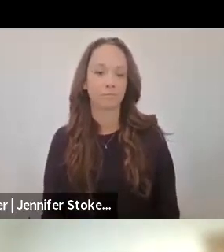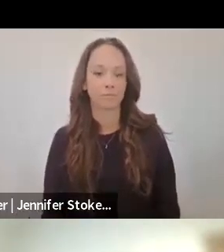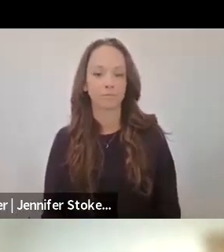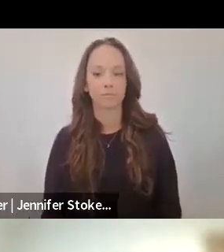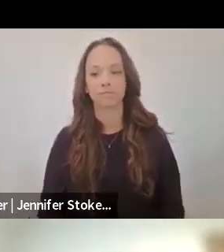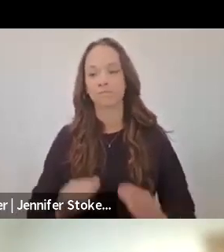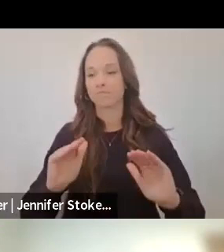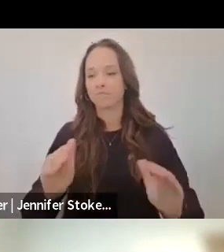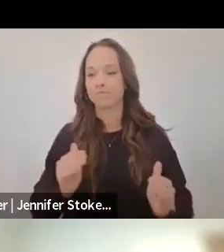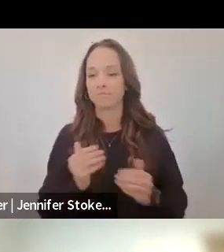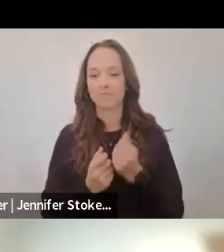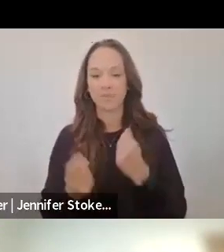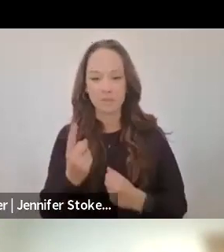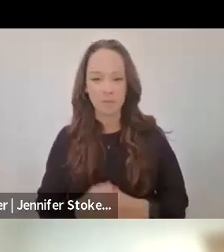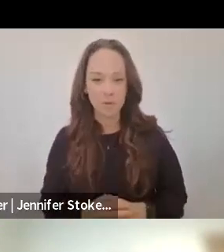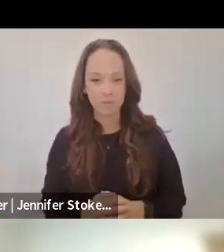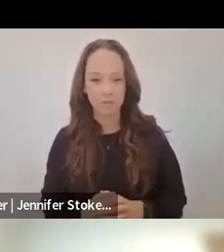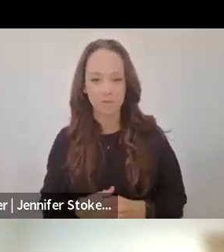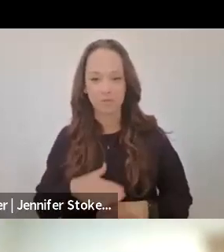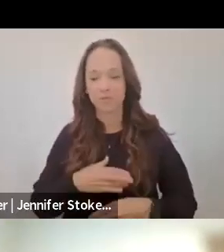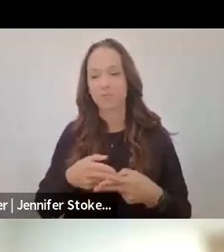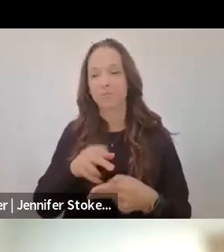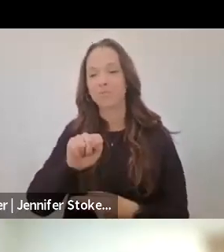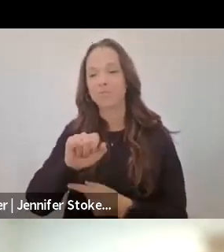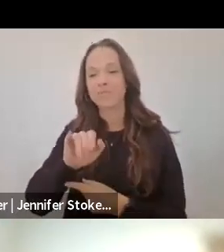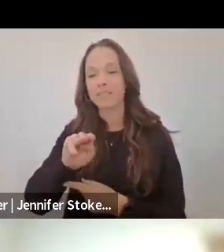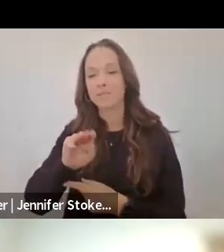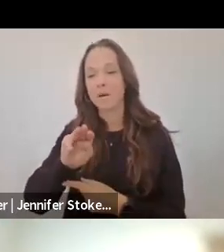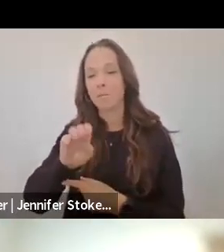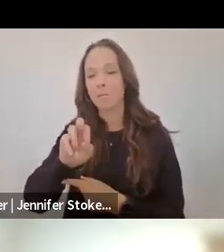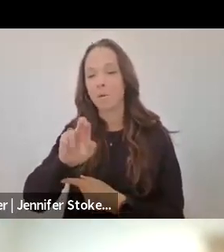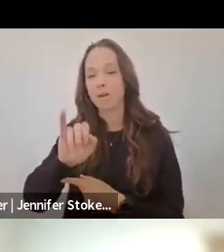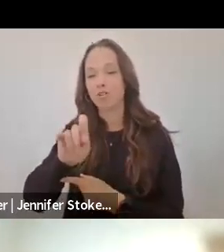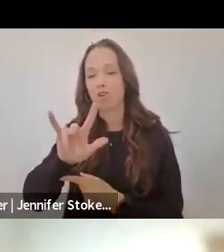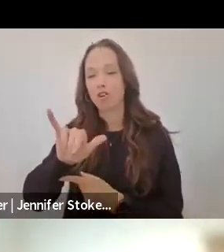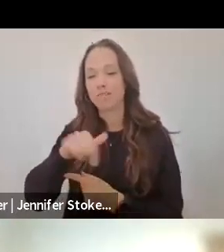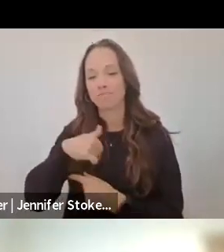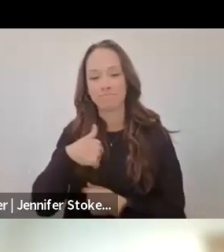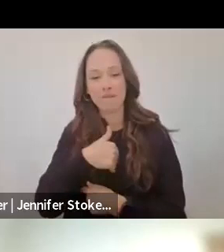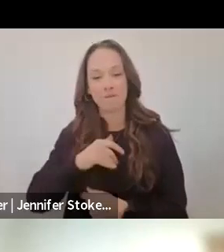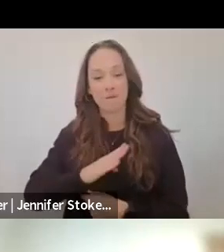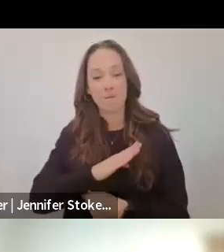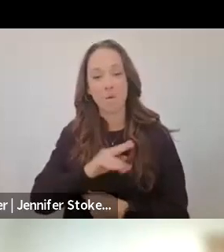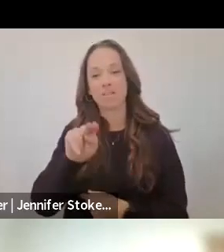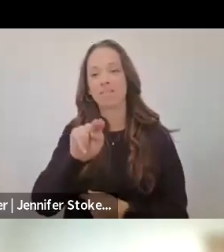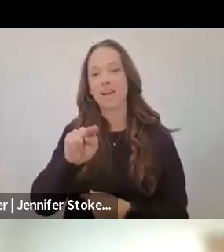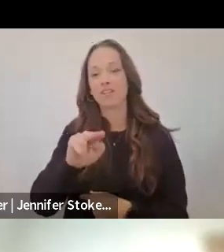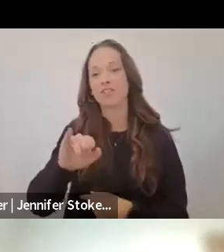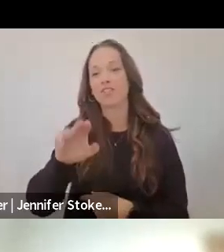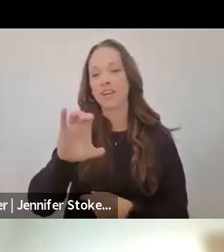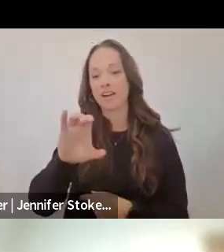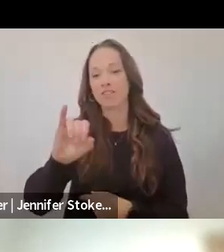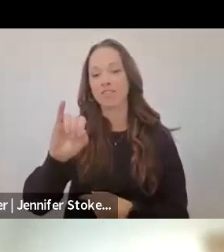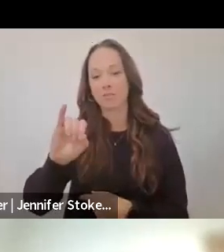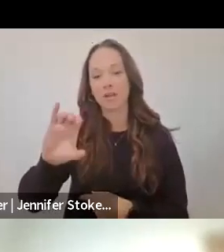Welcome, everyone. My name is Tim Moriarty, and I am a member of the board of the National Council on Interpreting in